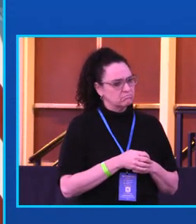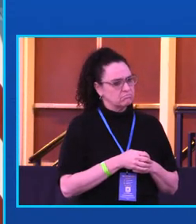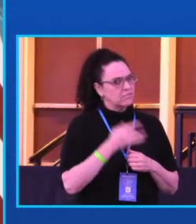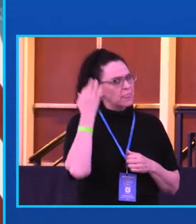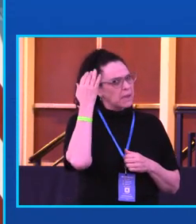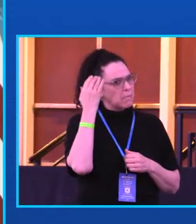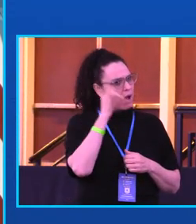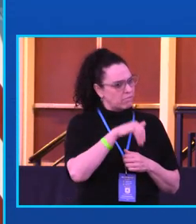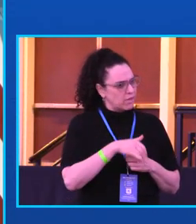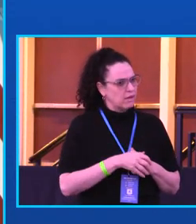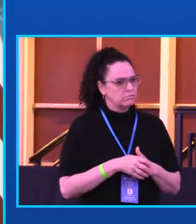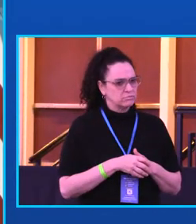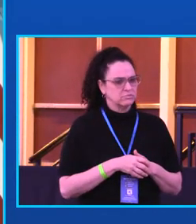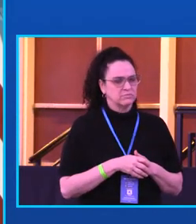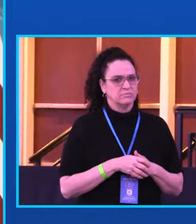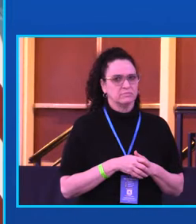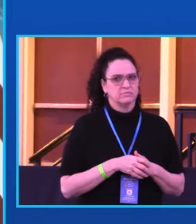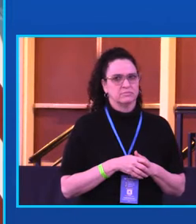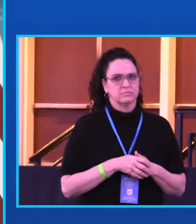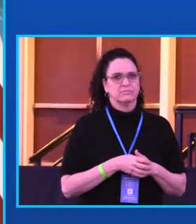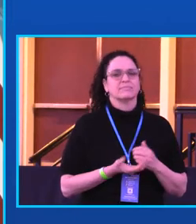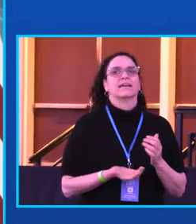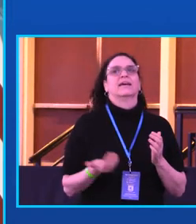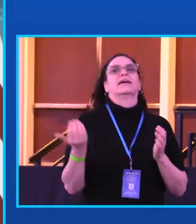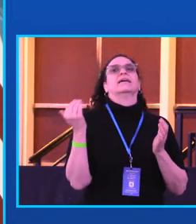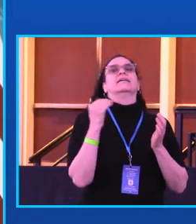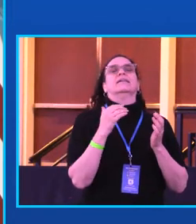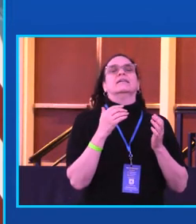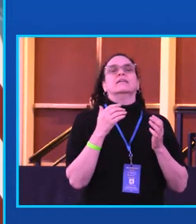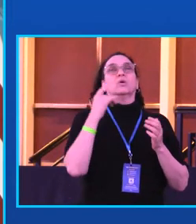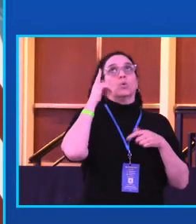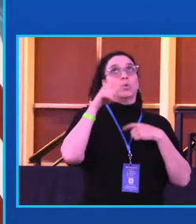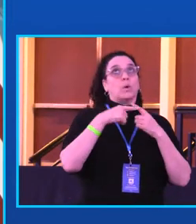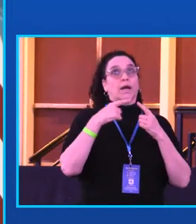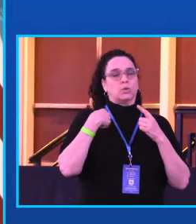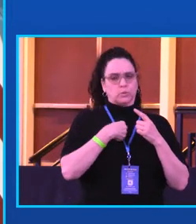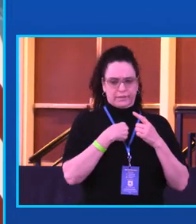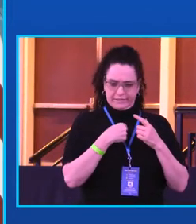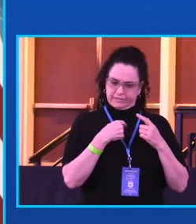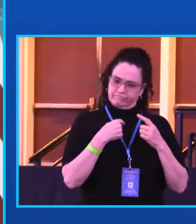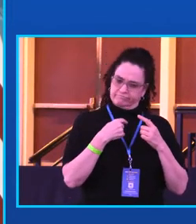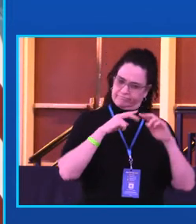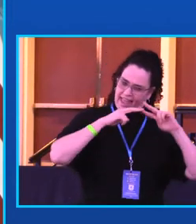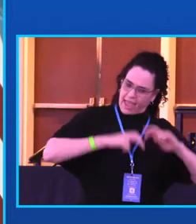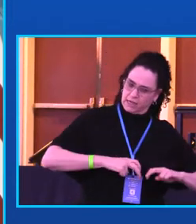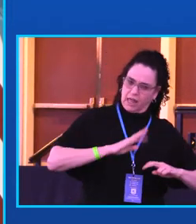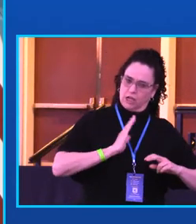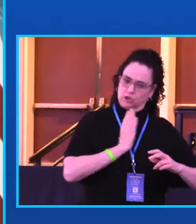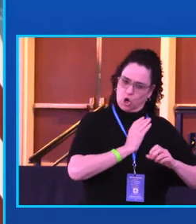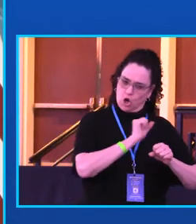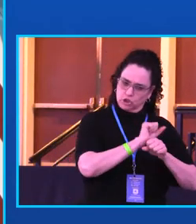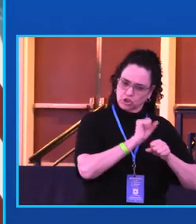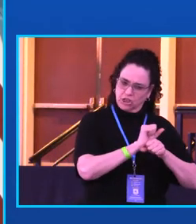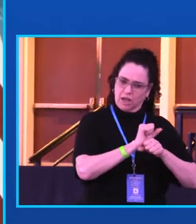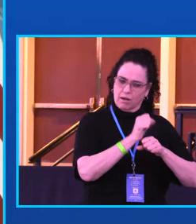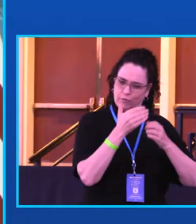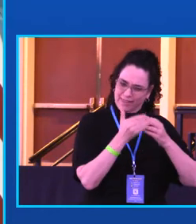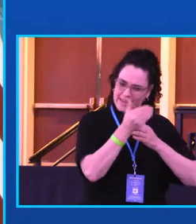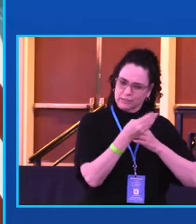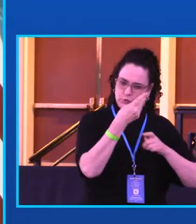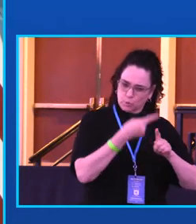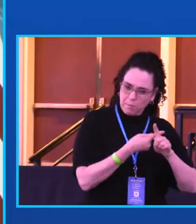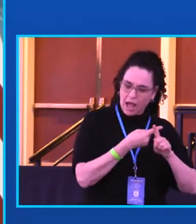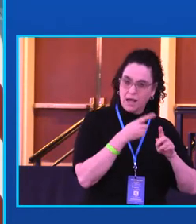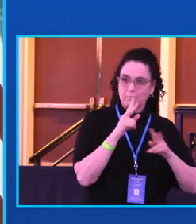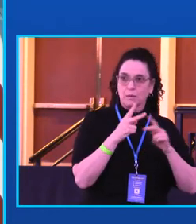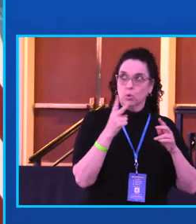that." You know, when we look at the job we have in the coming months, and people will look at all